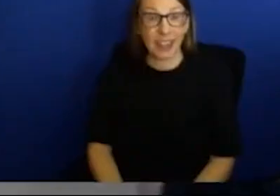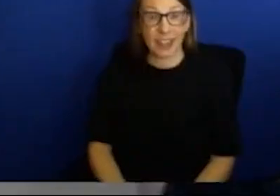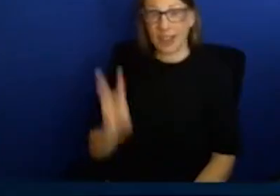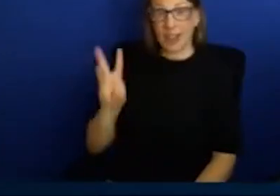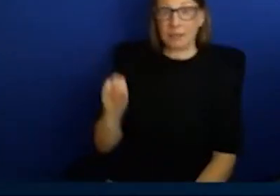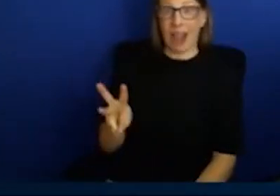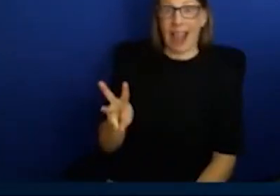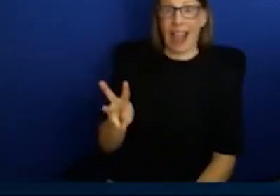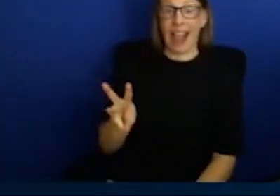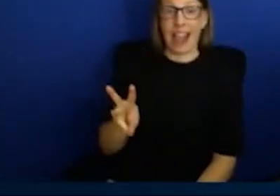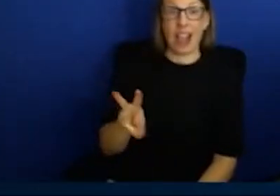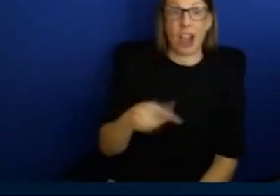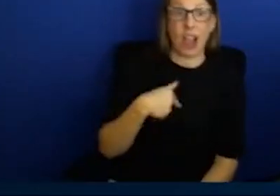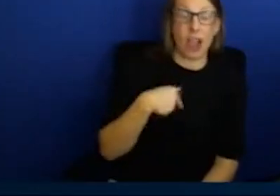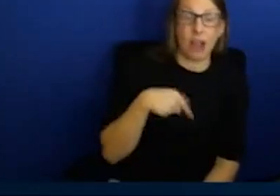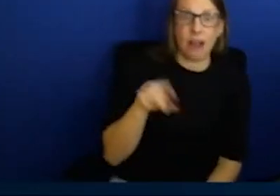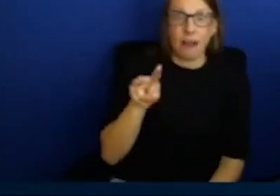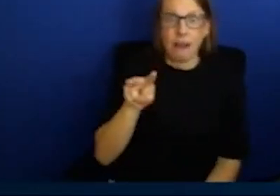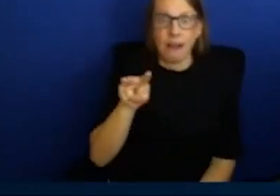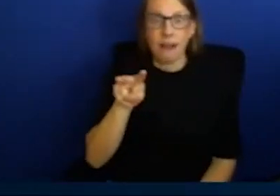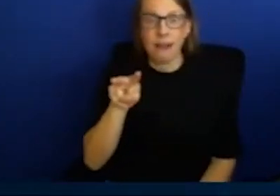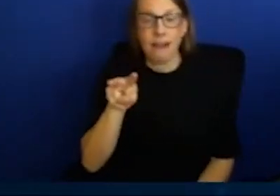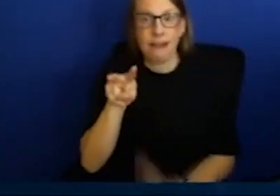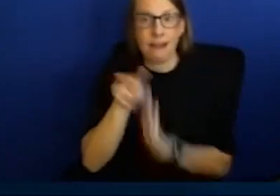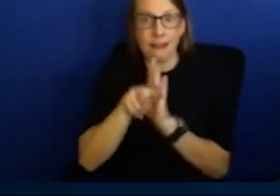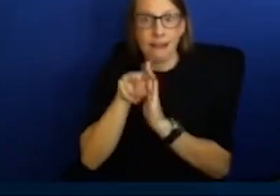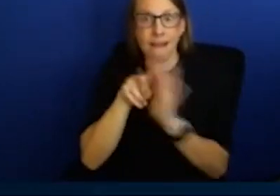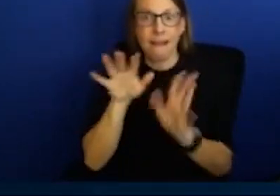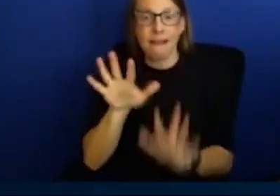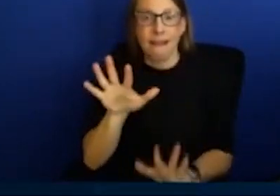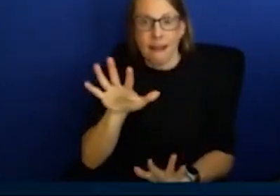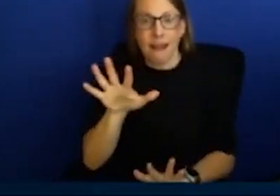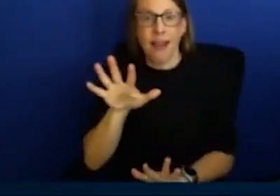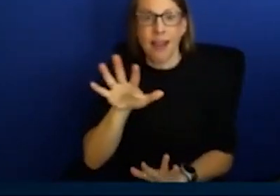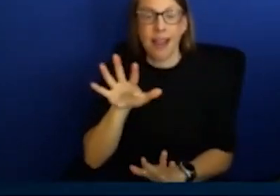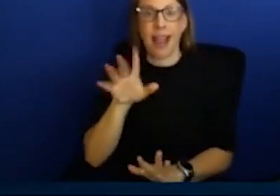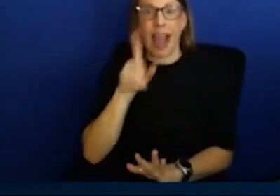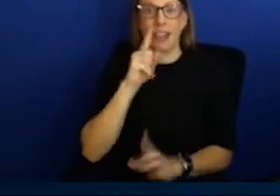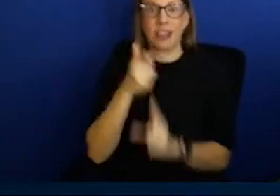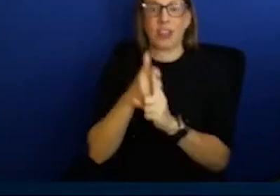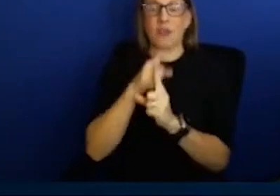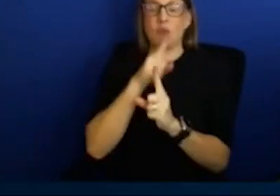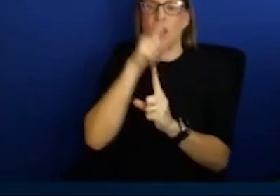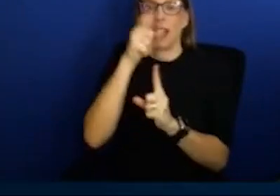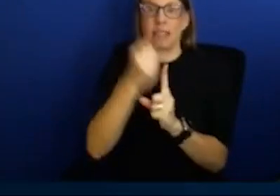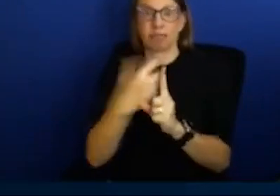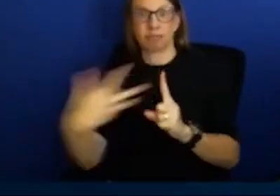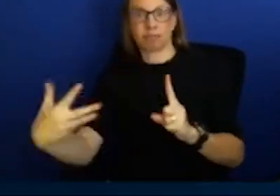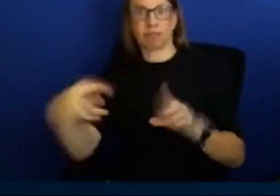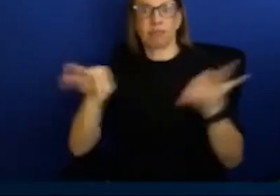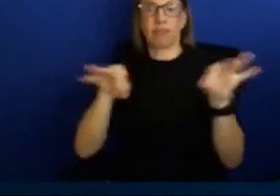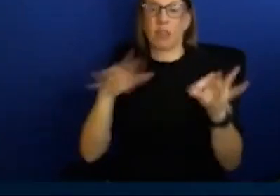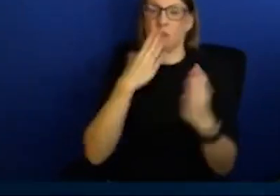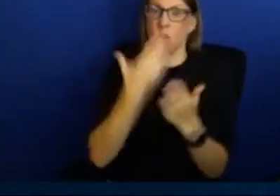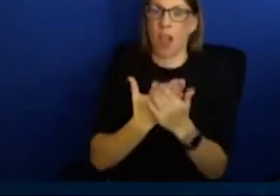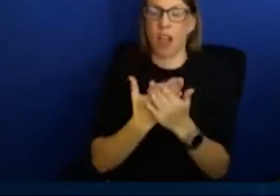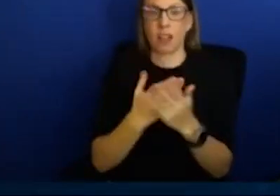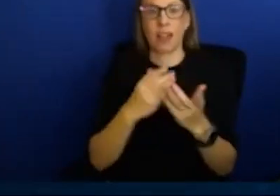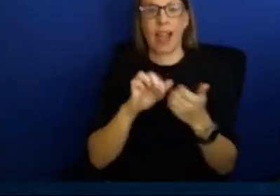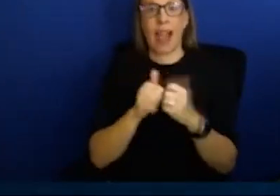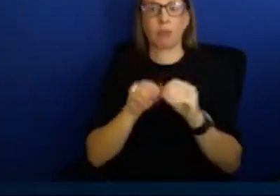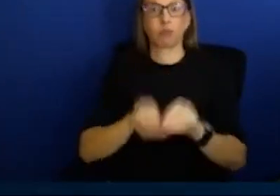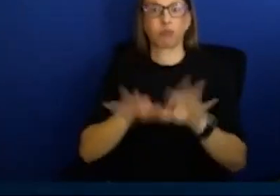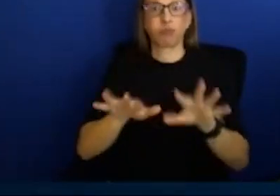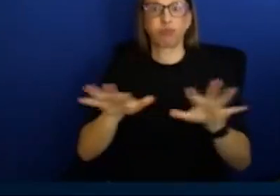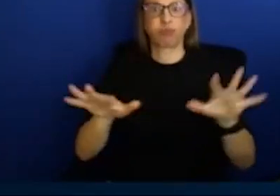was hanging on your every word, Dr. Schmidtke, because I think you really explained that very, very well about the movement around the state and how we